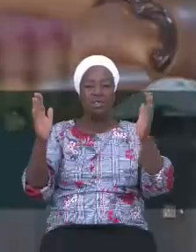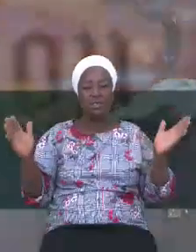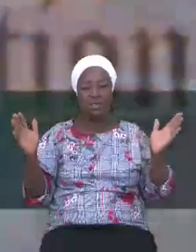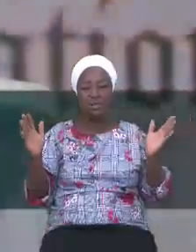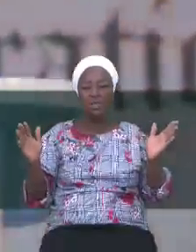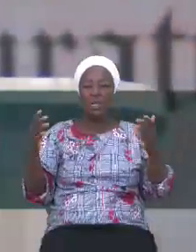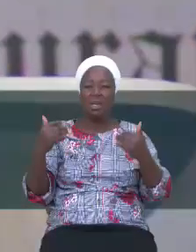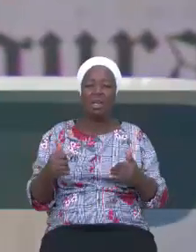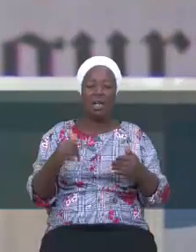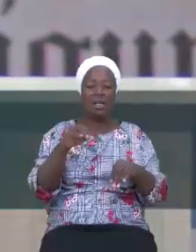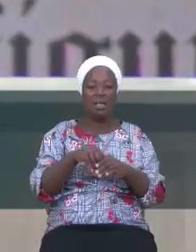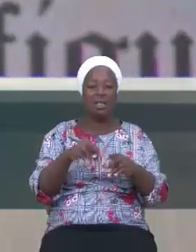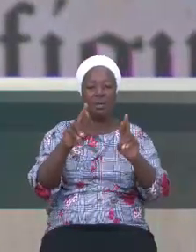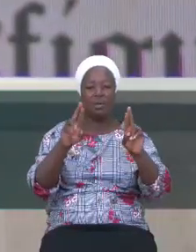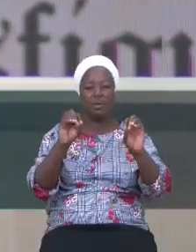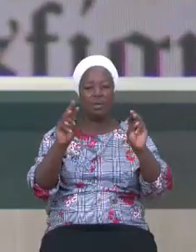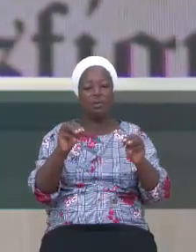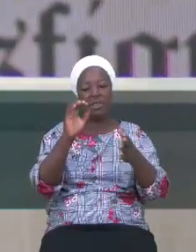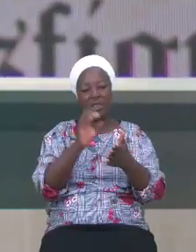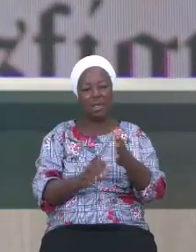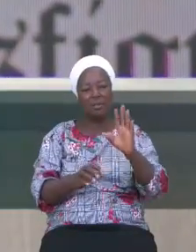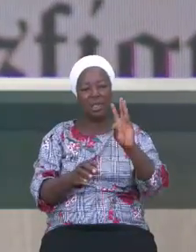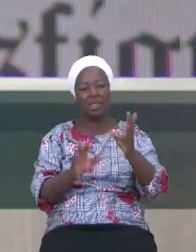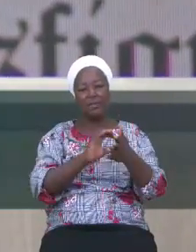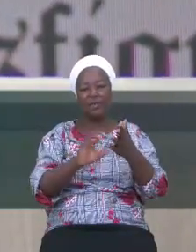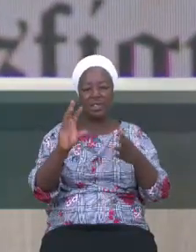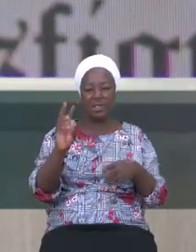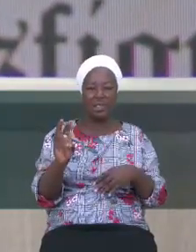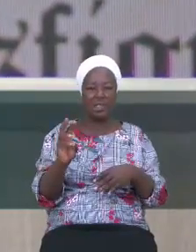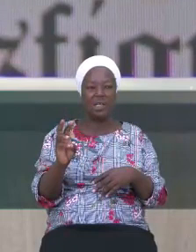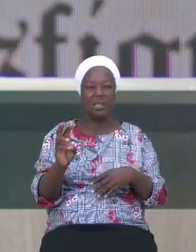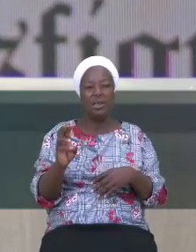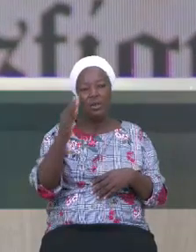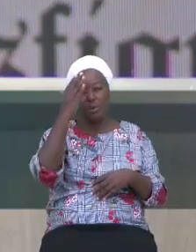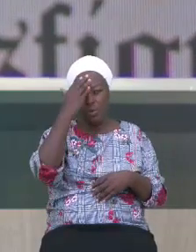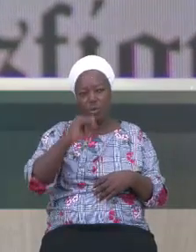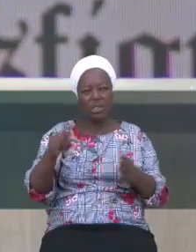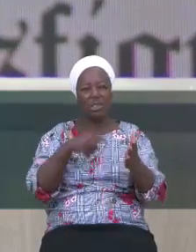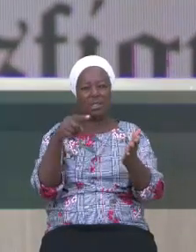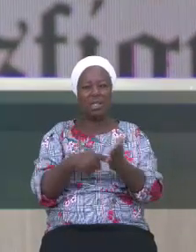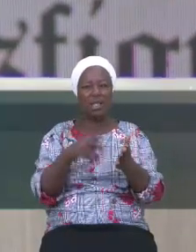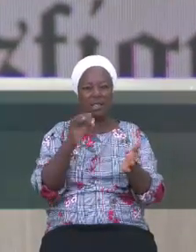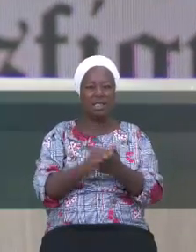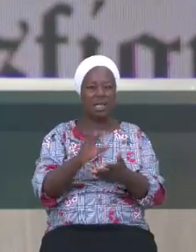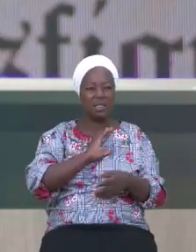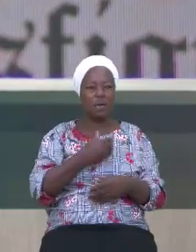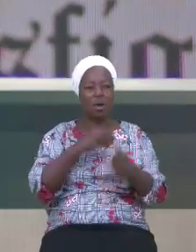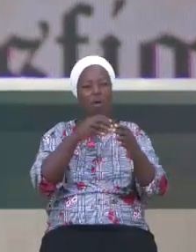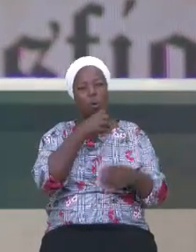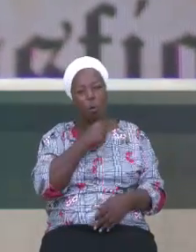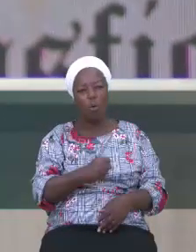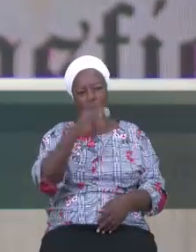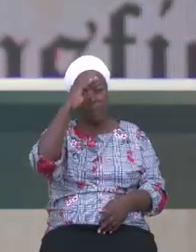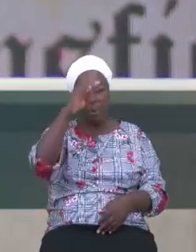Romans chapter 6. I'm reading from verse 6. In Romans chapter 6, verse 6, knowing this, that our old